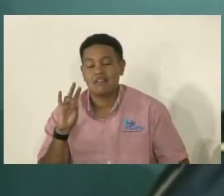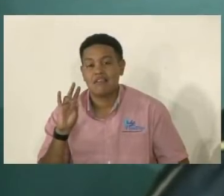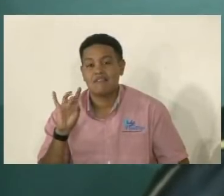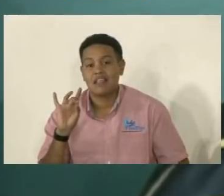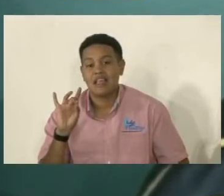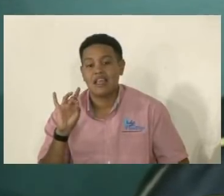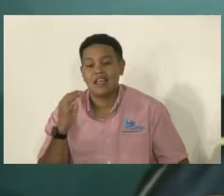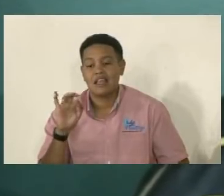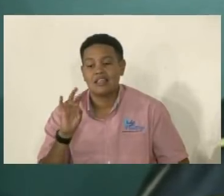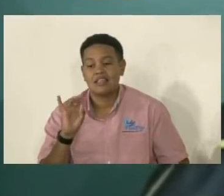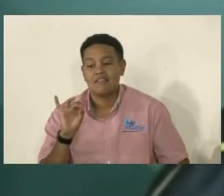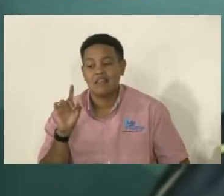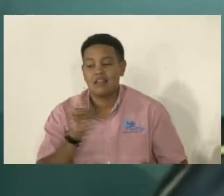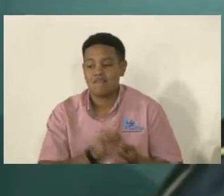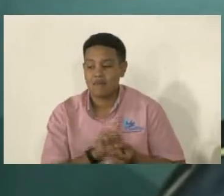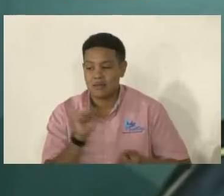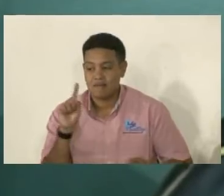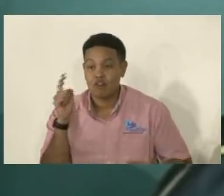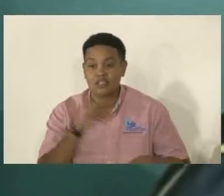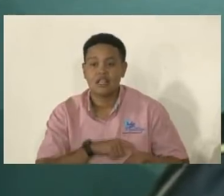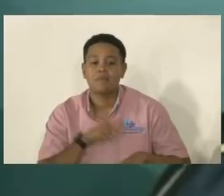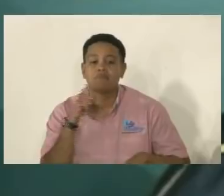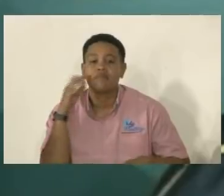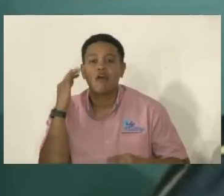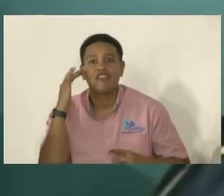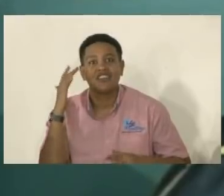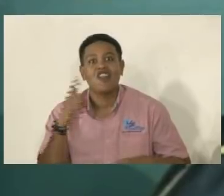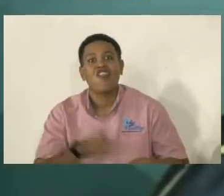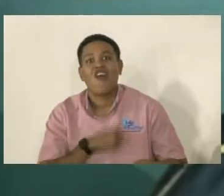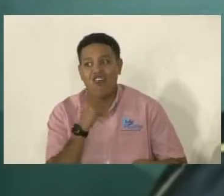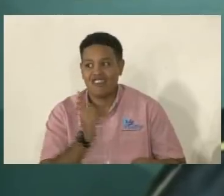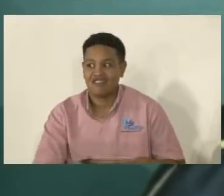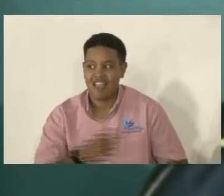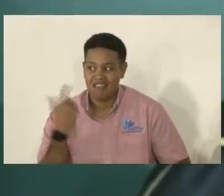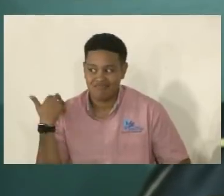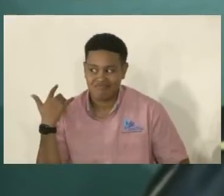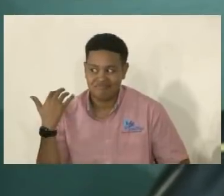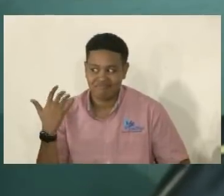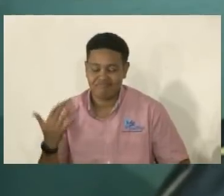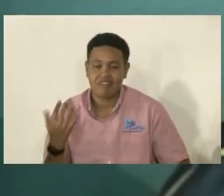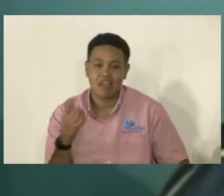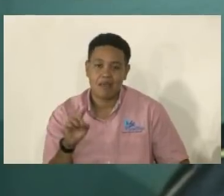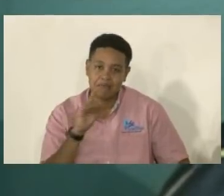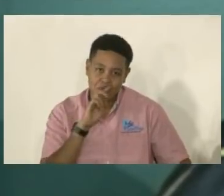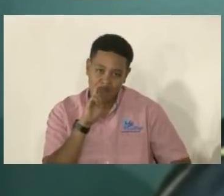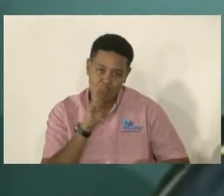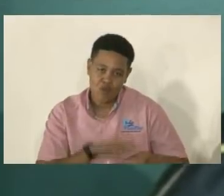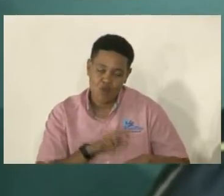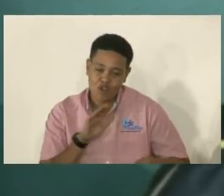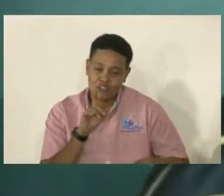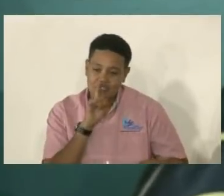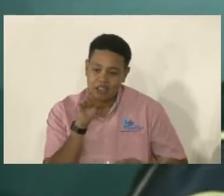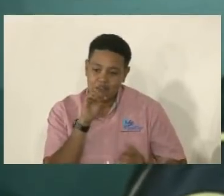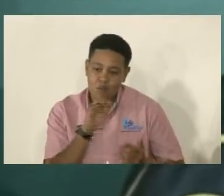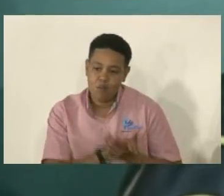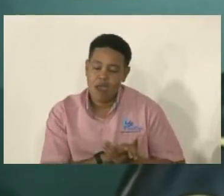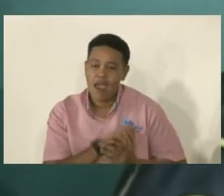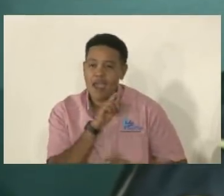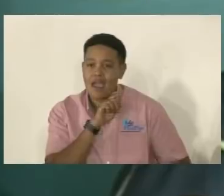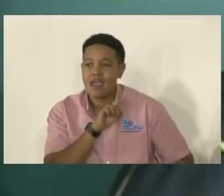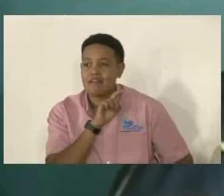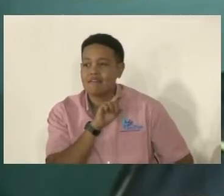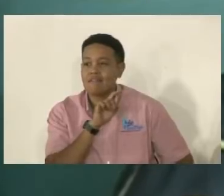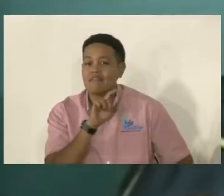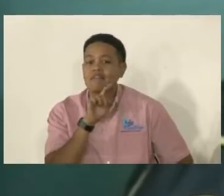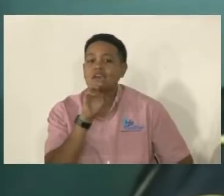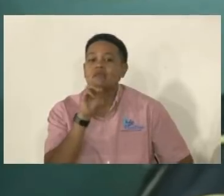1978 I first met him. So that's a considerable period of time. And of course, the wife of